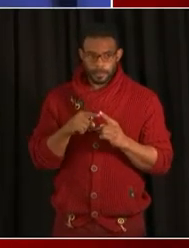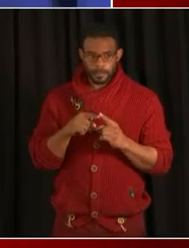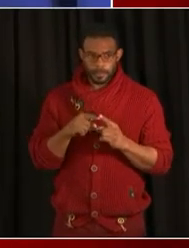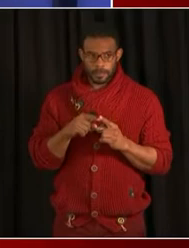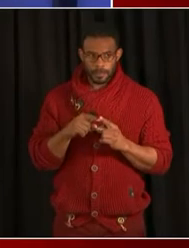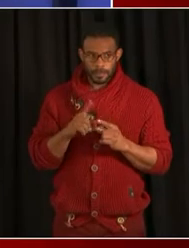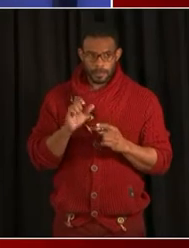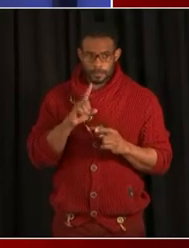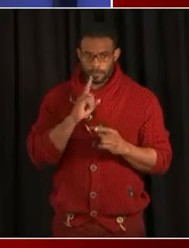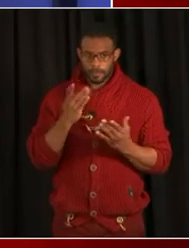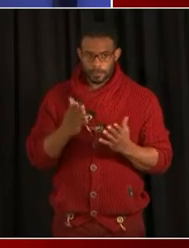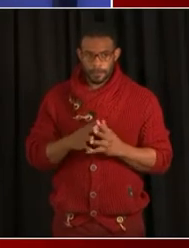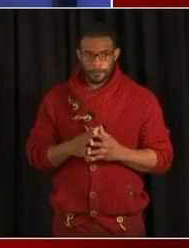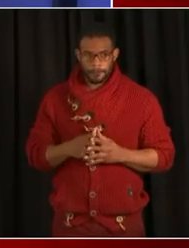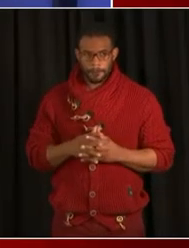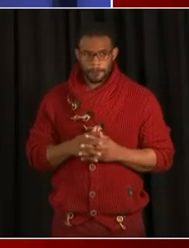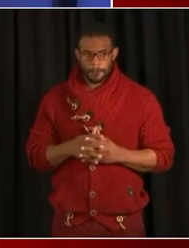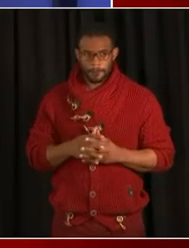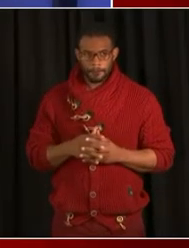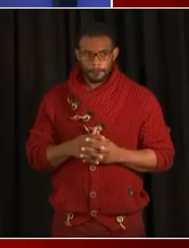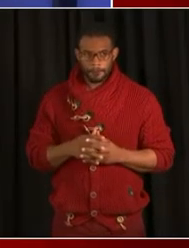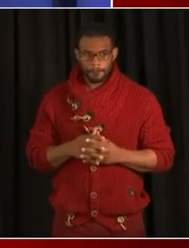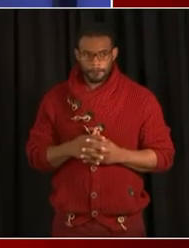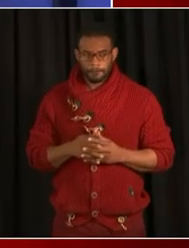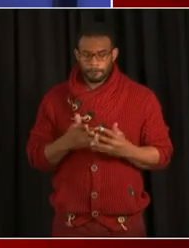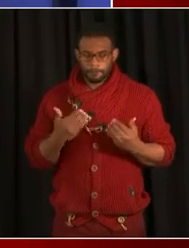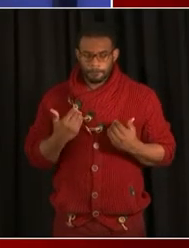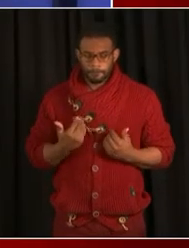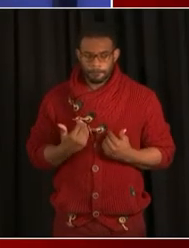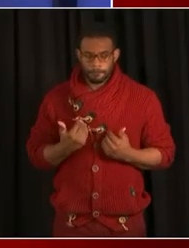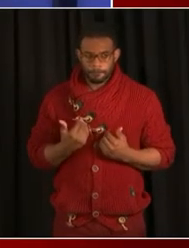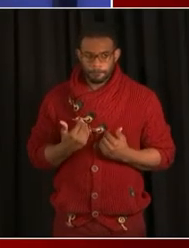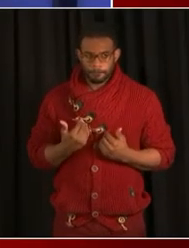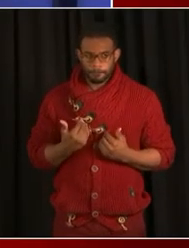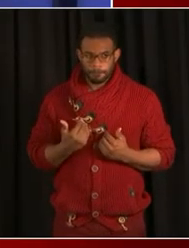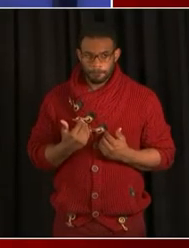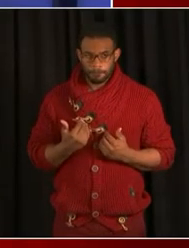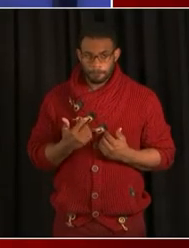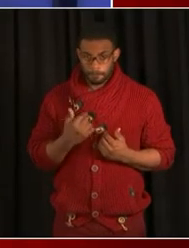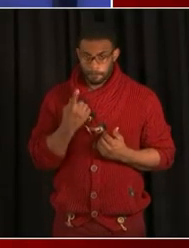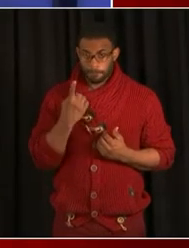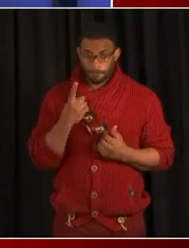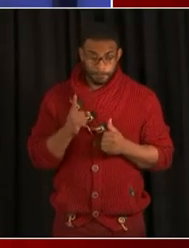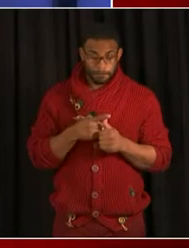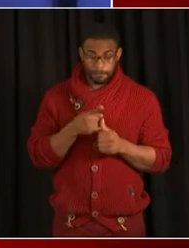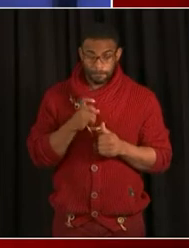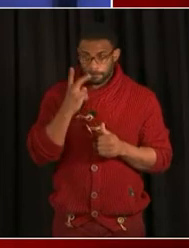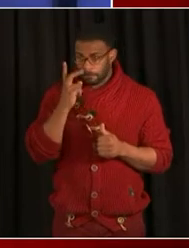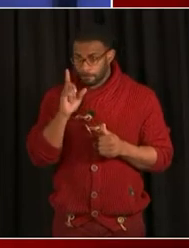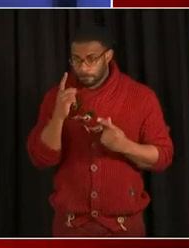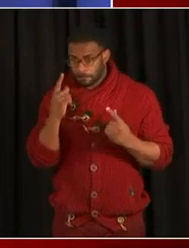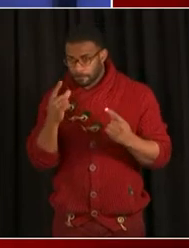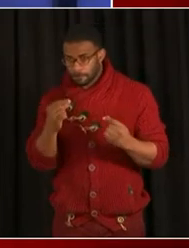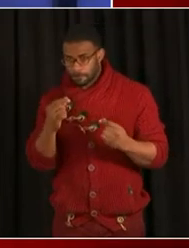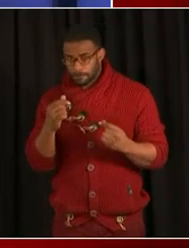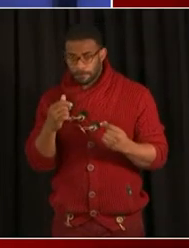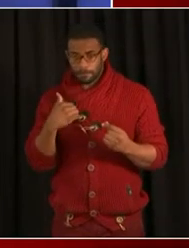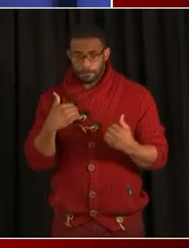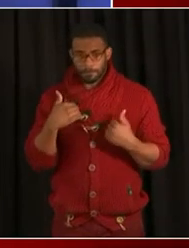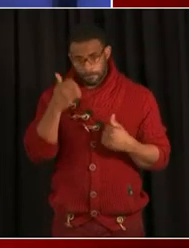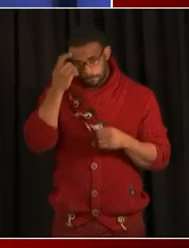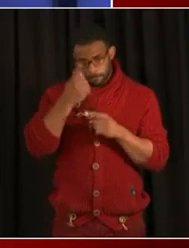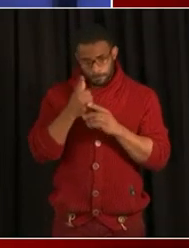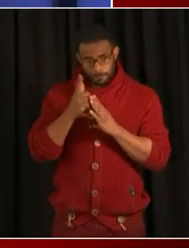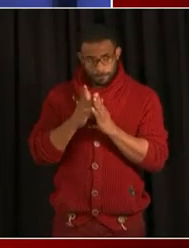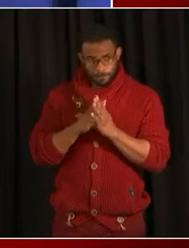where we are. I I was one of the first to see where we were going. I've got